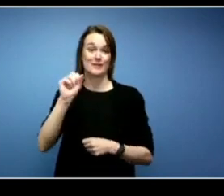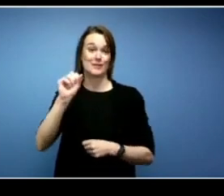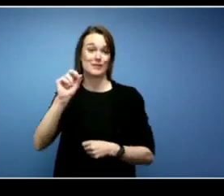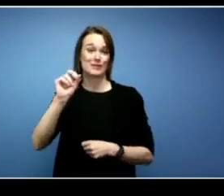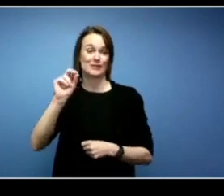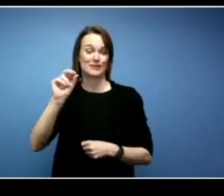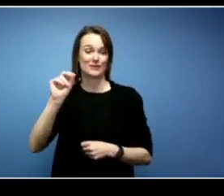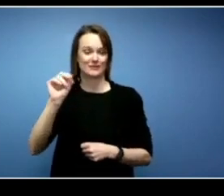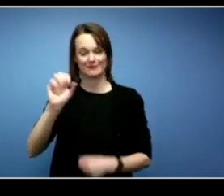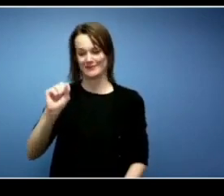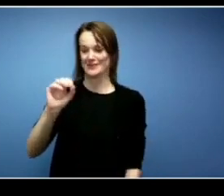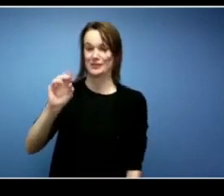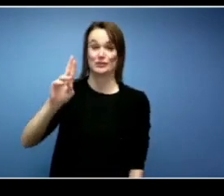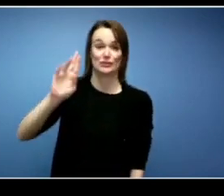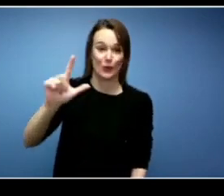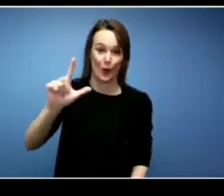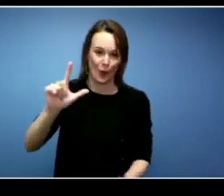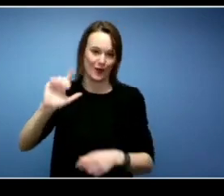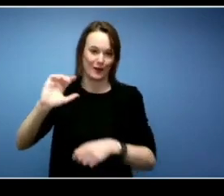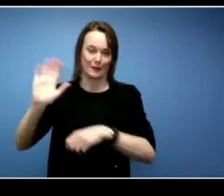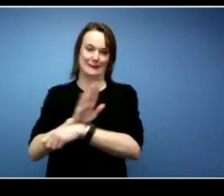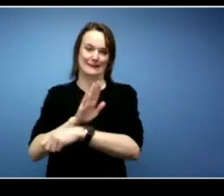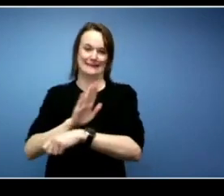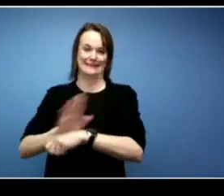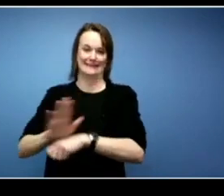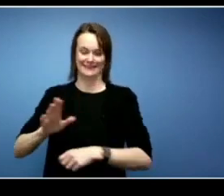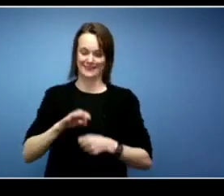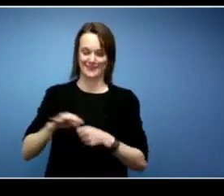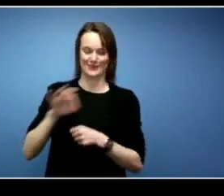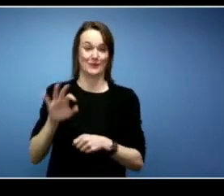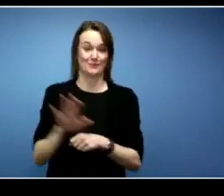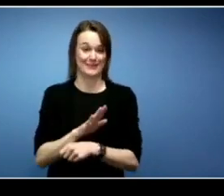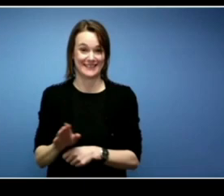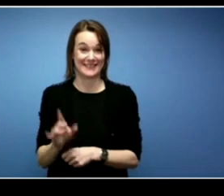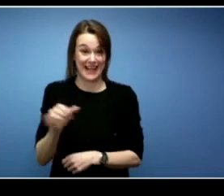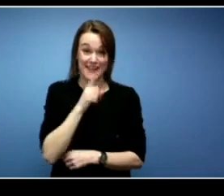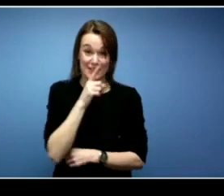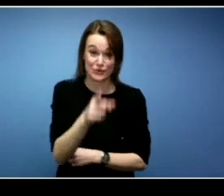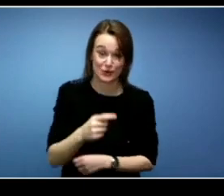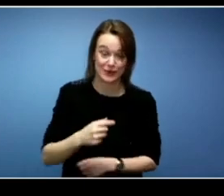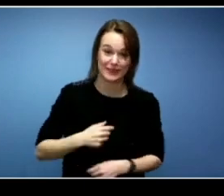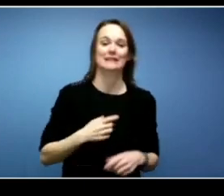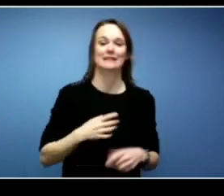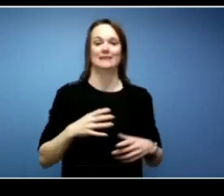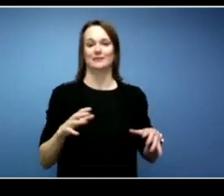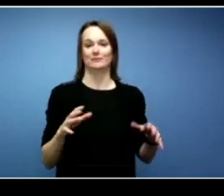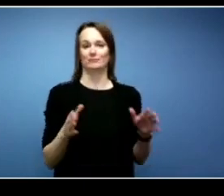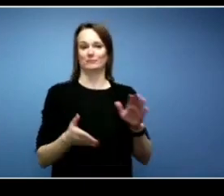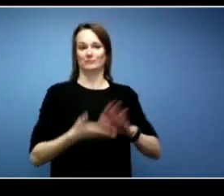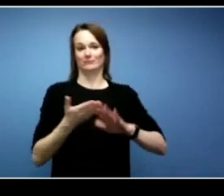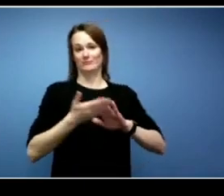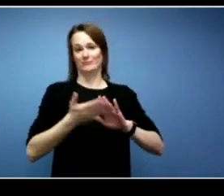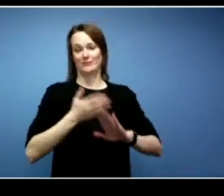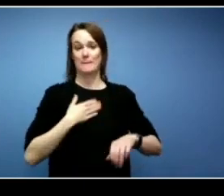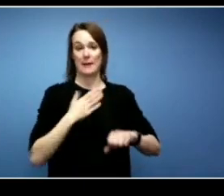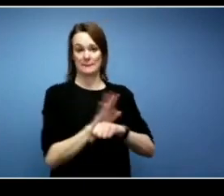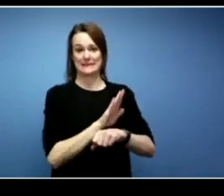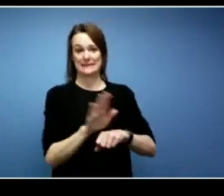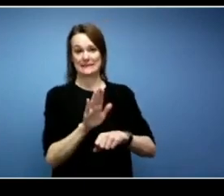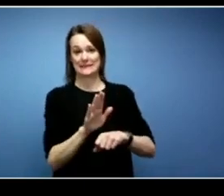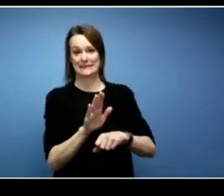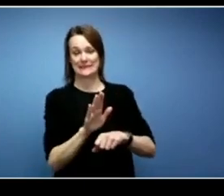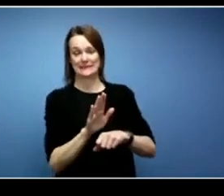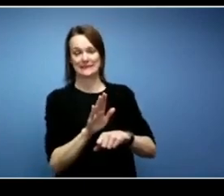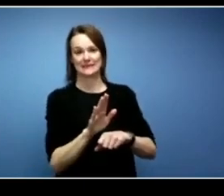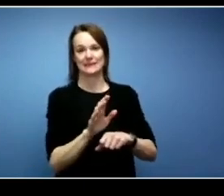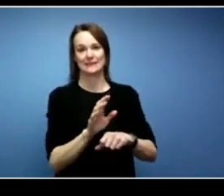term years ago when I thought, I am an entrepreneur, I'm a businesswoman, but I also have based my life and my business on